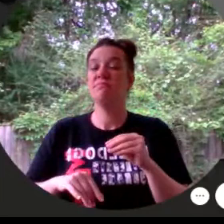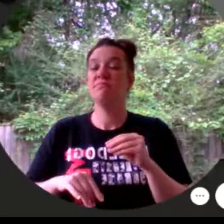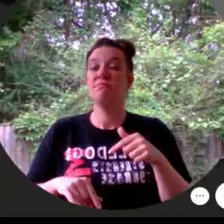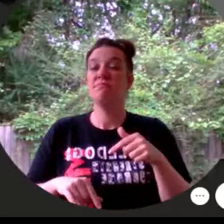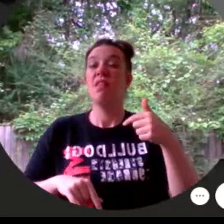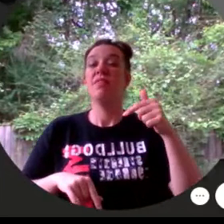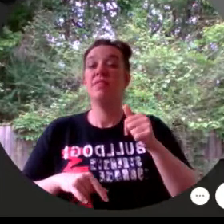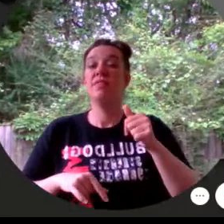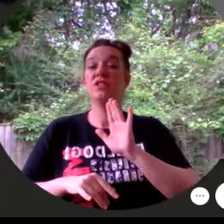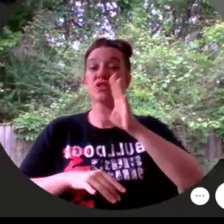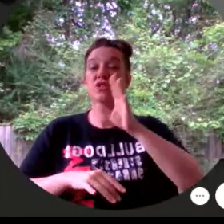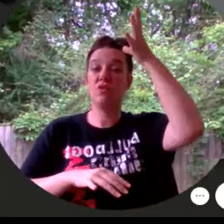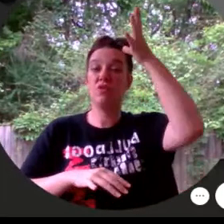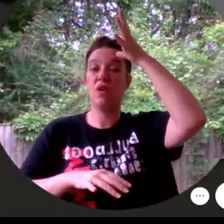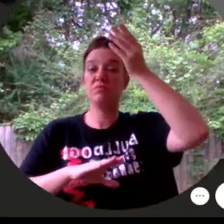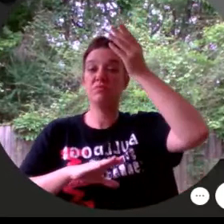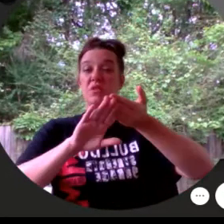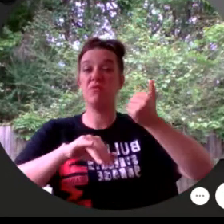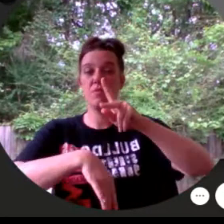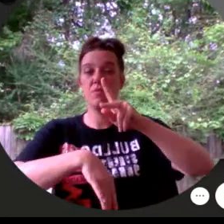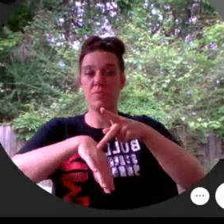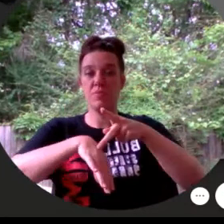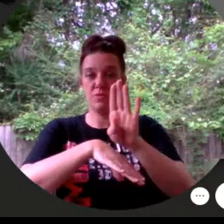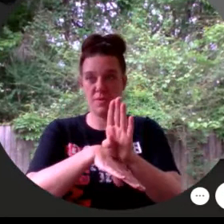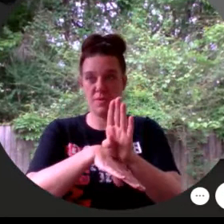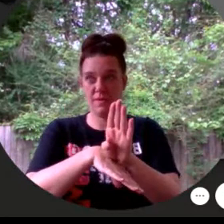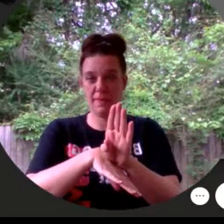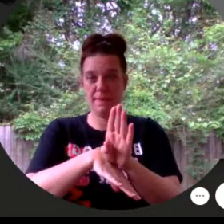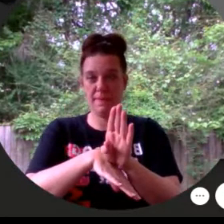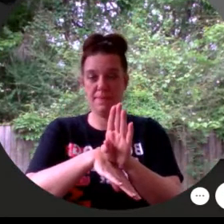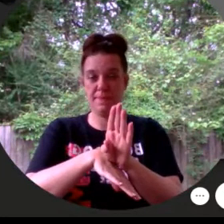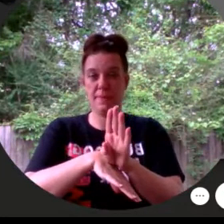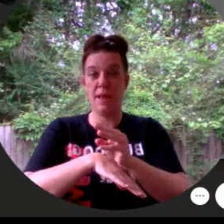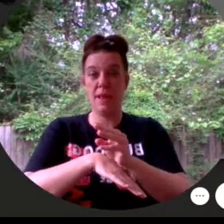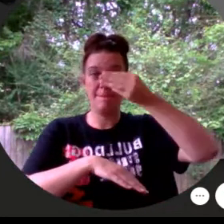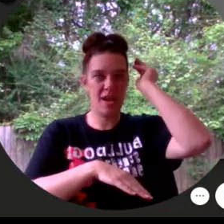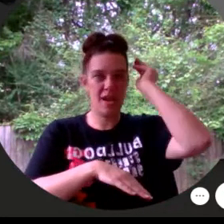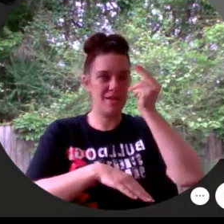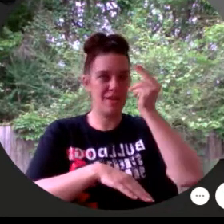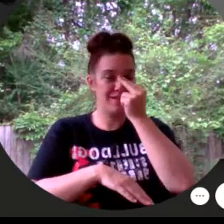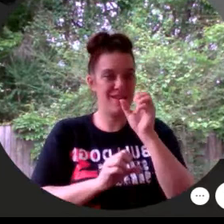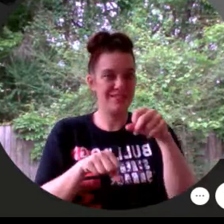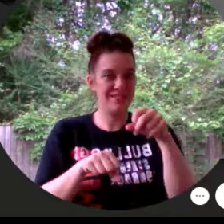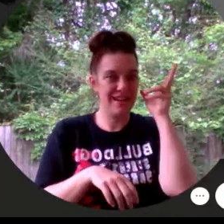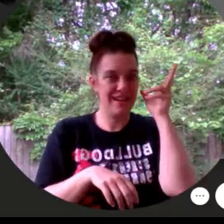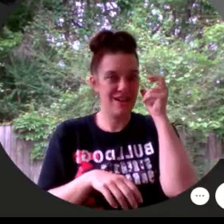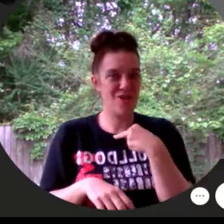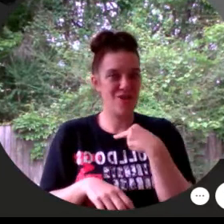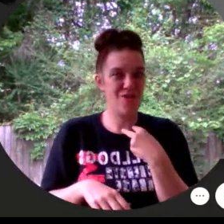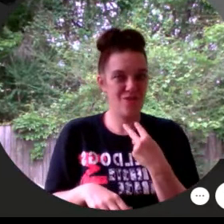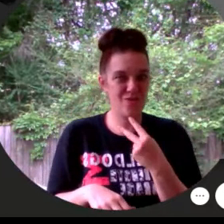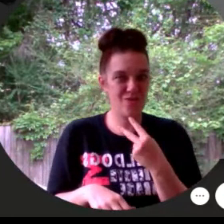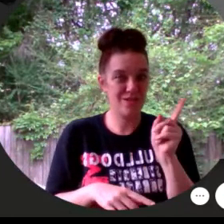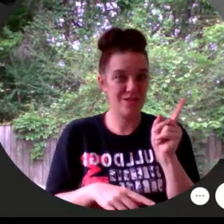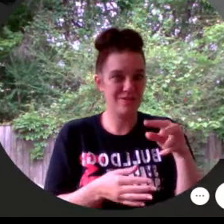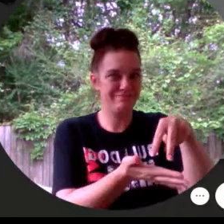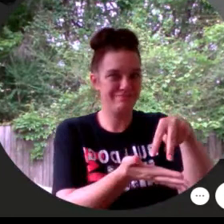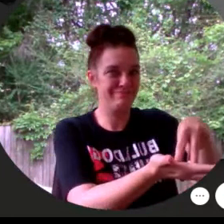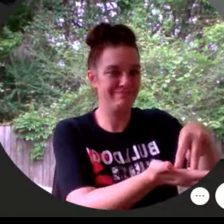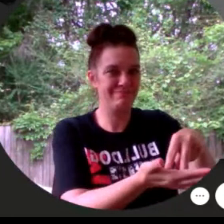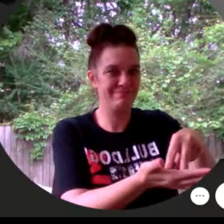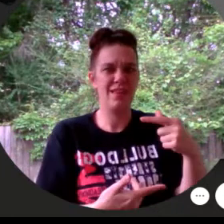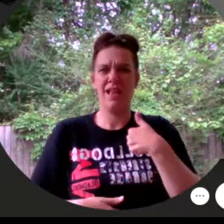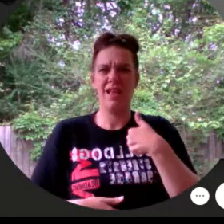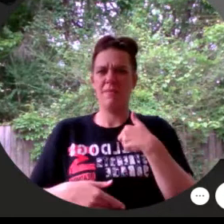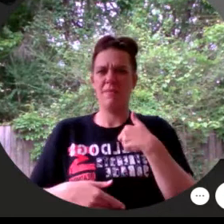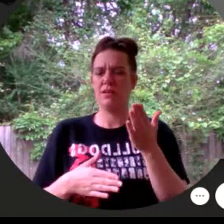Barkin." Miles and Niles could hear his voice from where they stood. "Am I interrupting